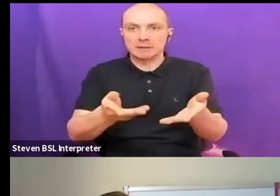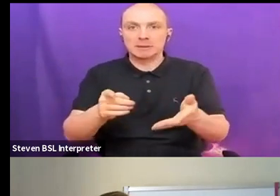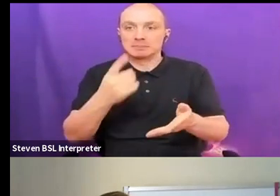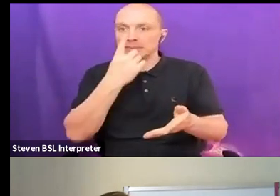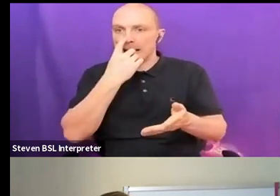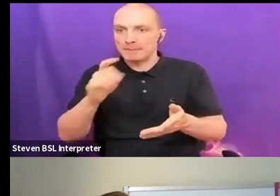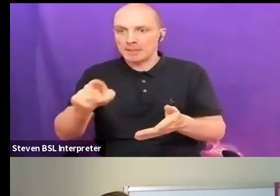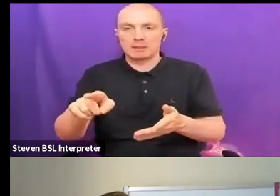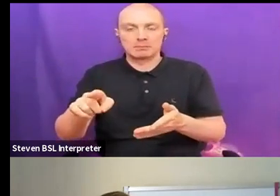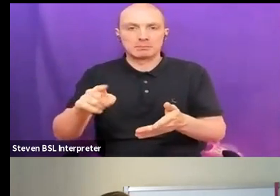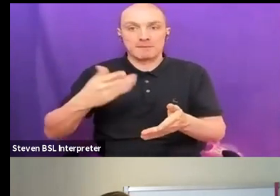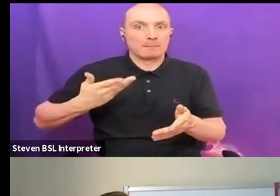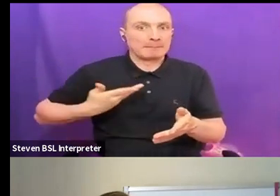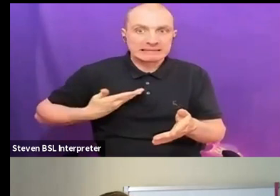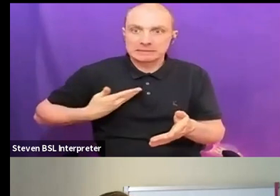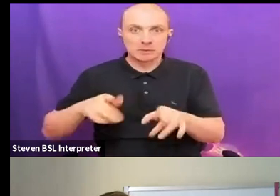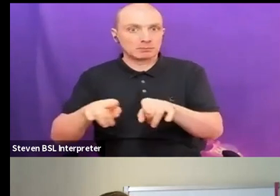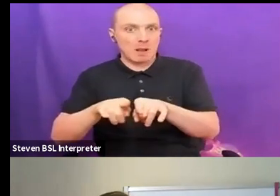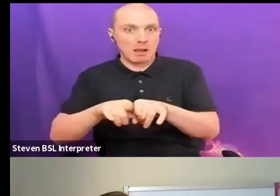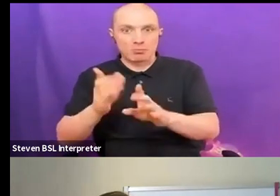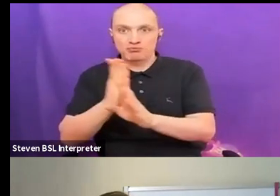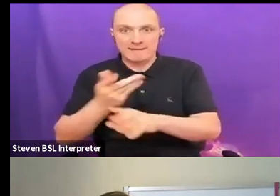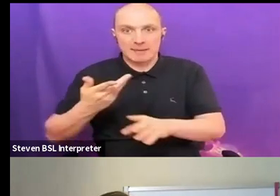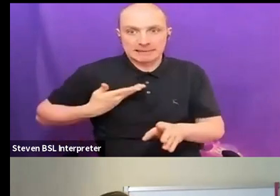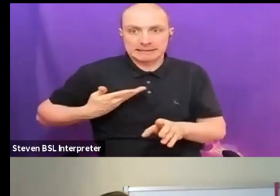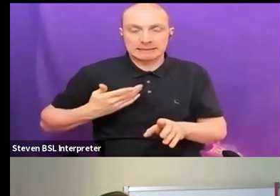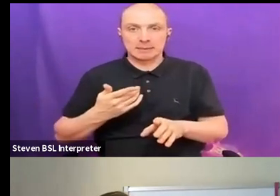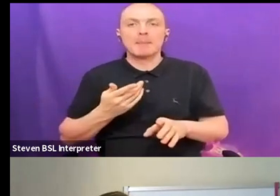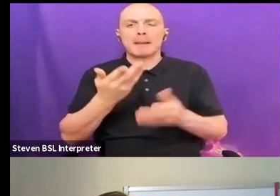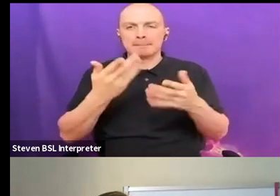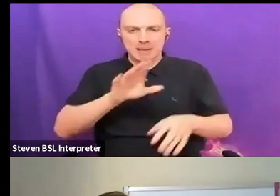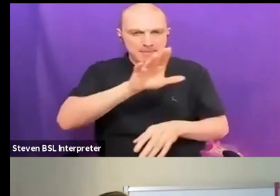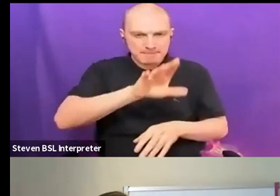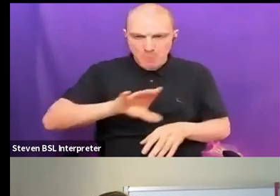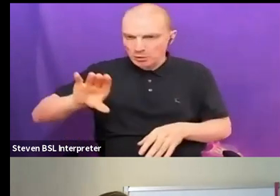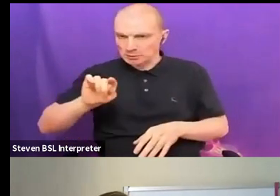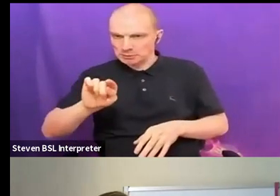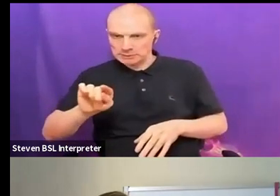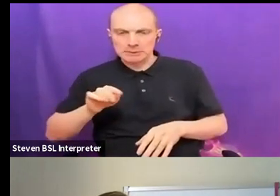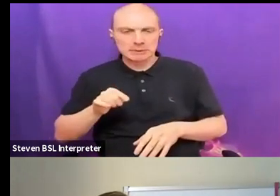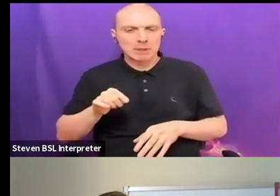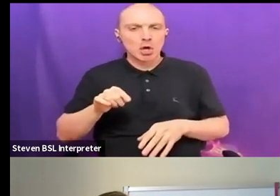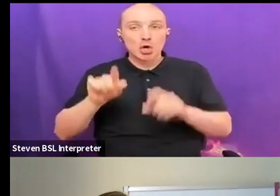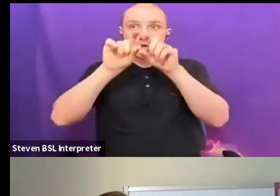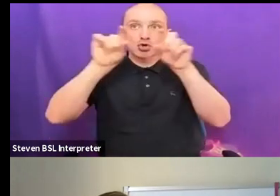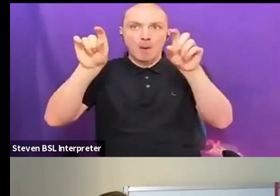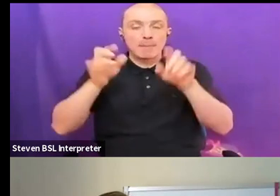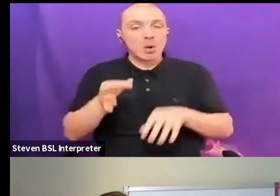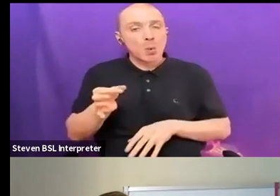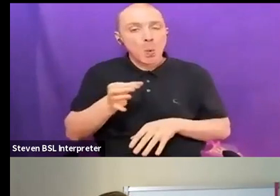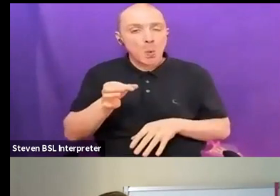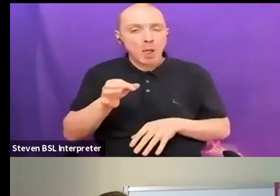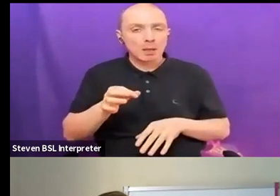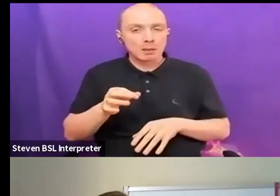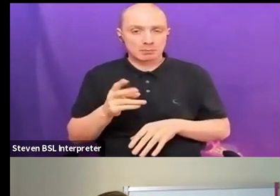struck me was one in the Borders this time around, who come in, and the local shop, the couple who've run it for the past X number of